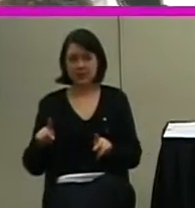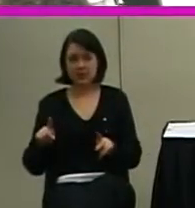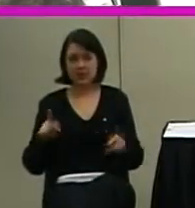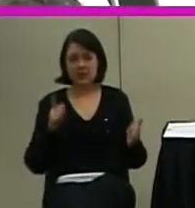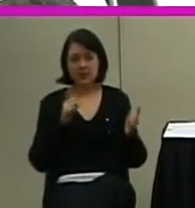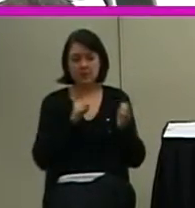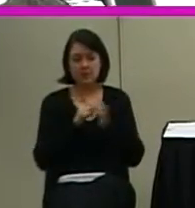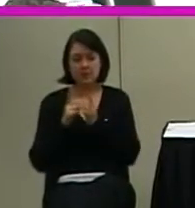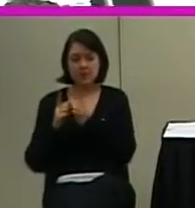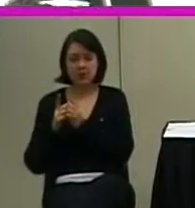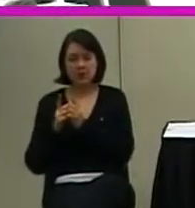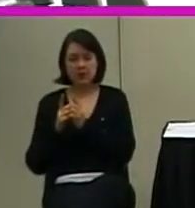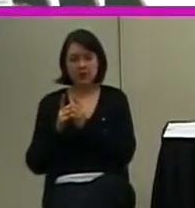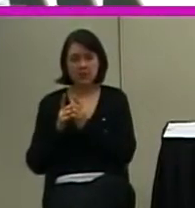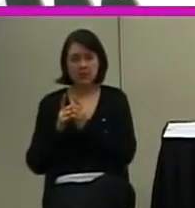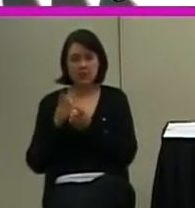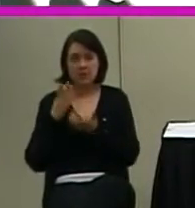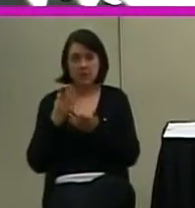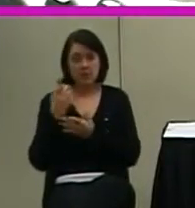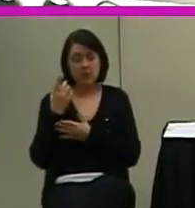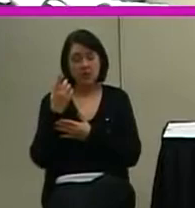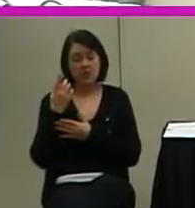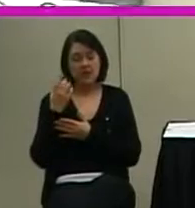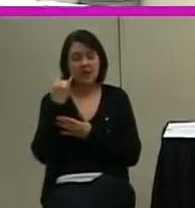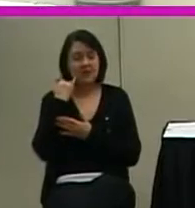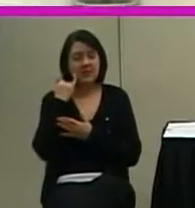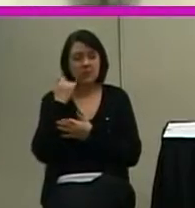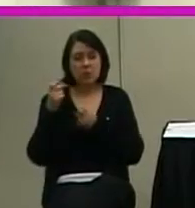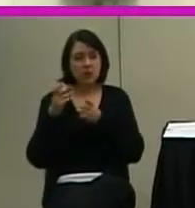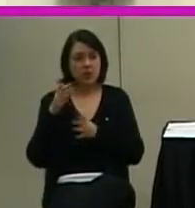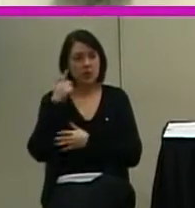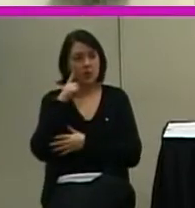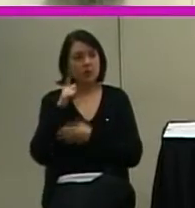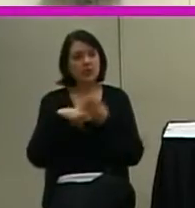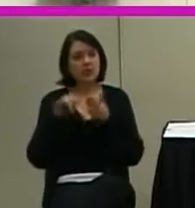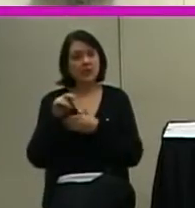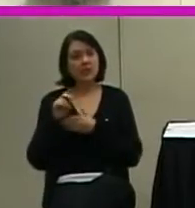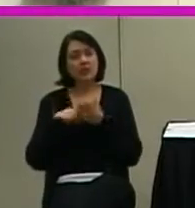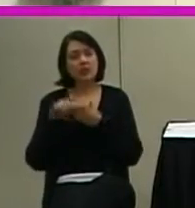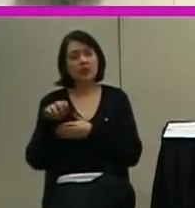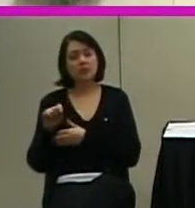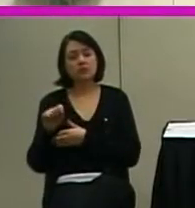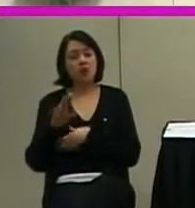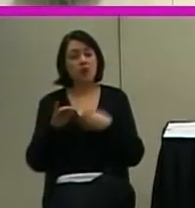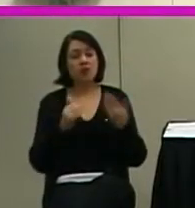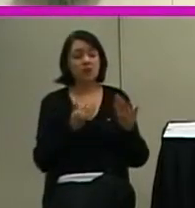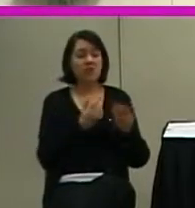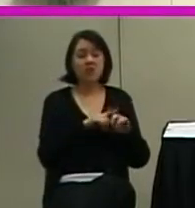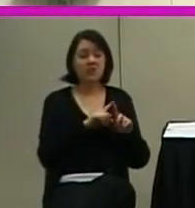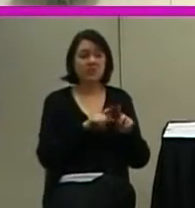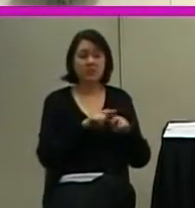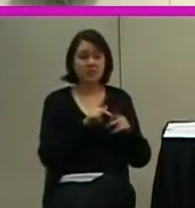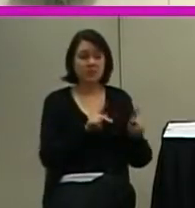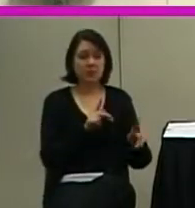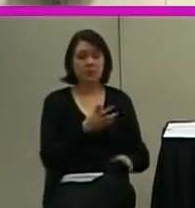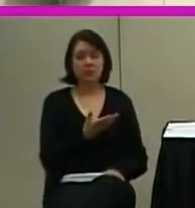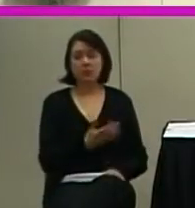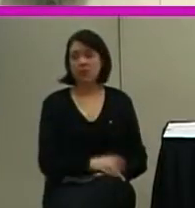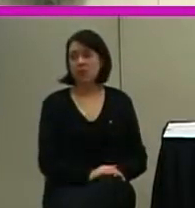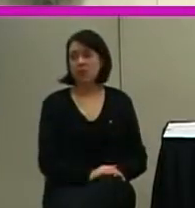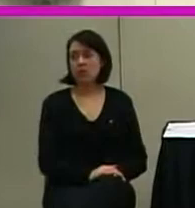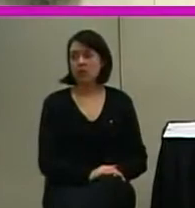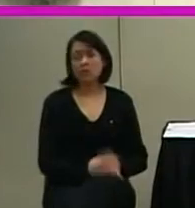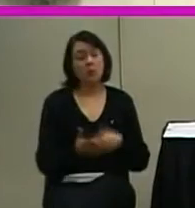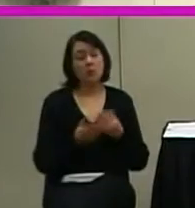with, unless it's the check-in, check-out coordinator. And all different people that. Yeah, and again,